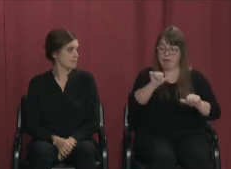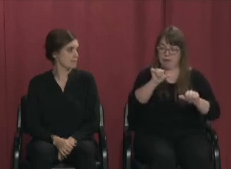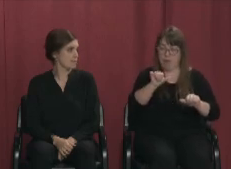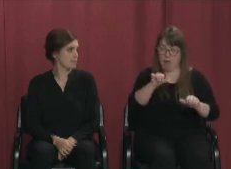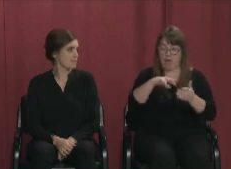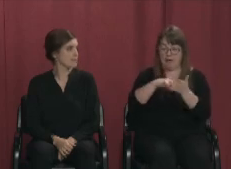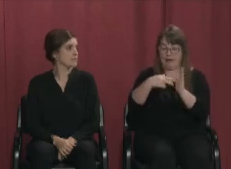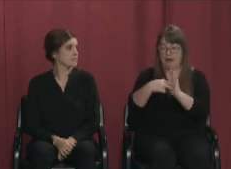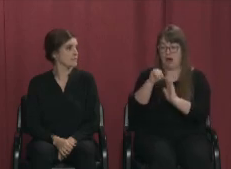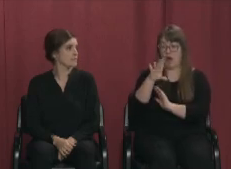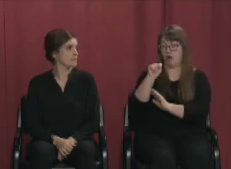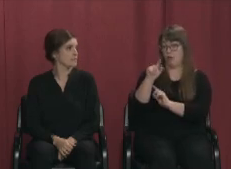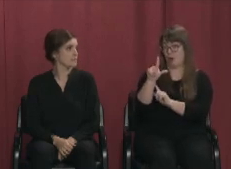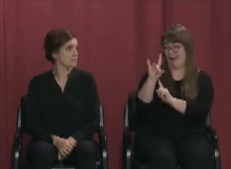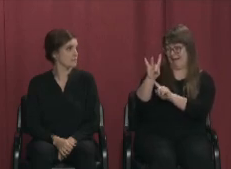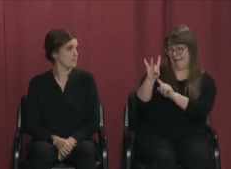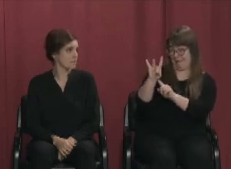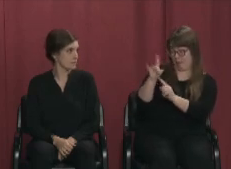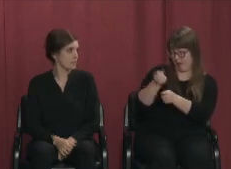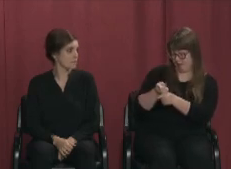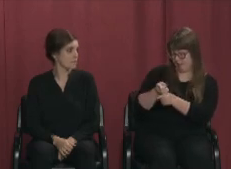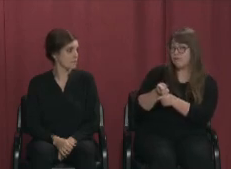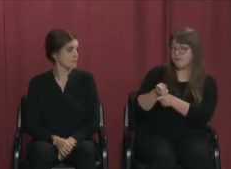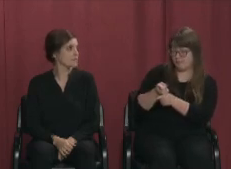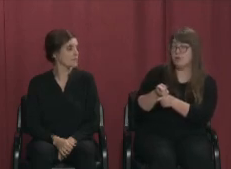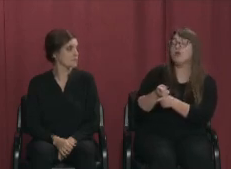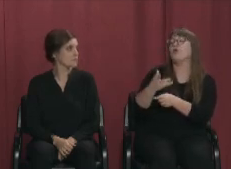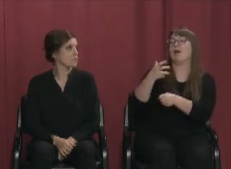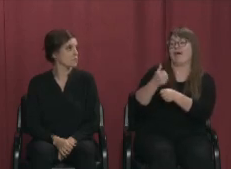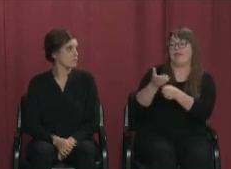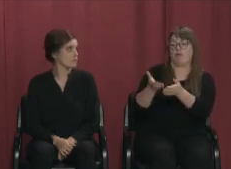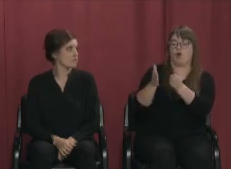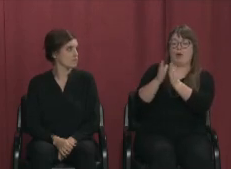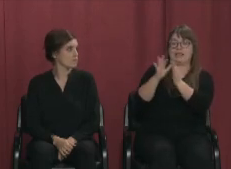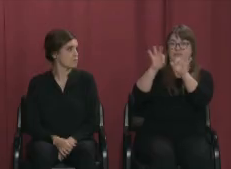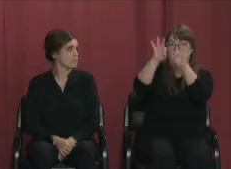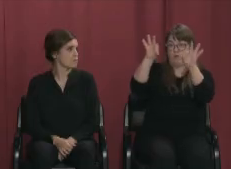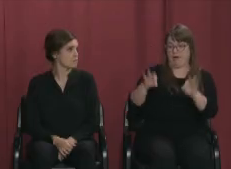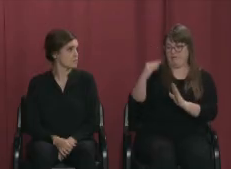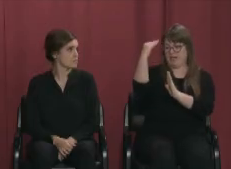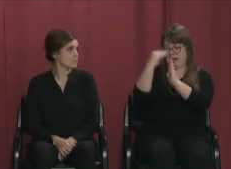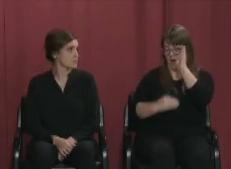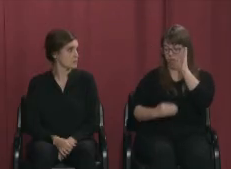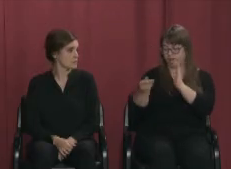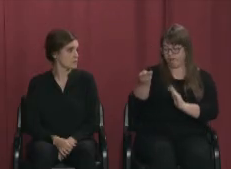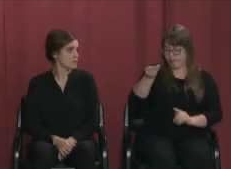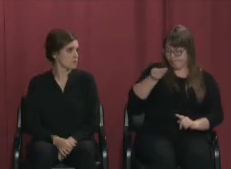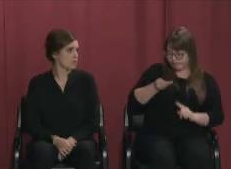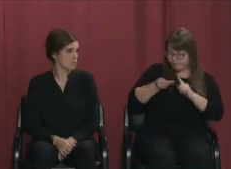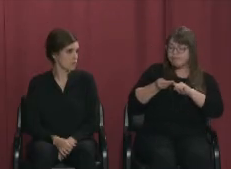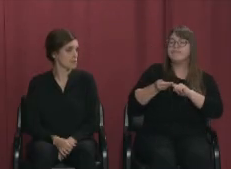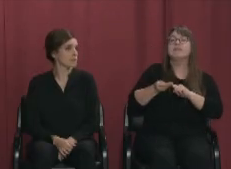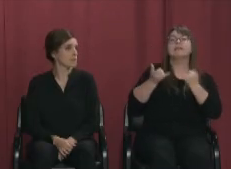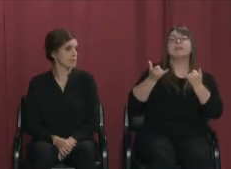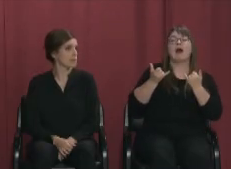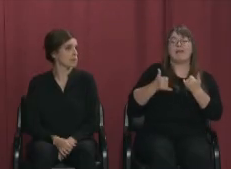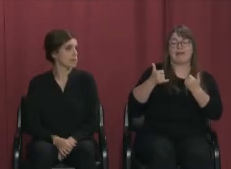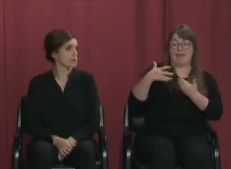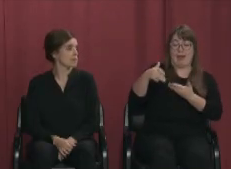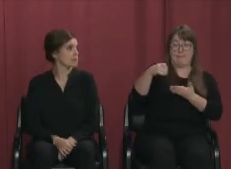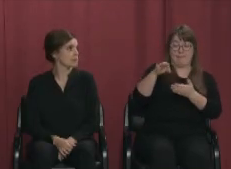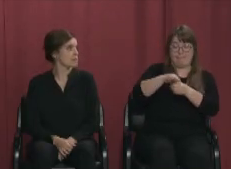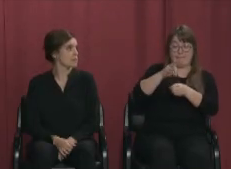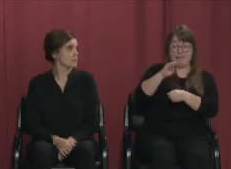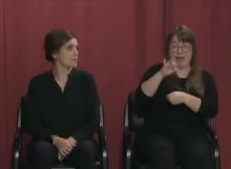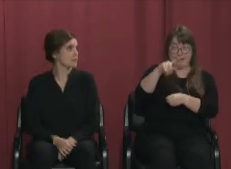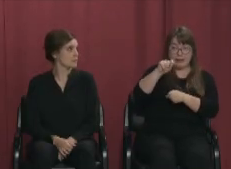October 28th, correct, you've got that request in, and that gives the Board of Elections opportunity or time to mail that to you, and